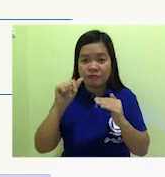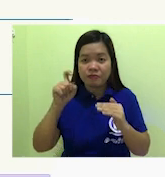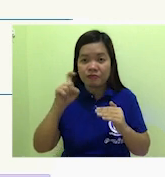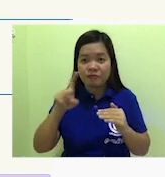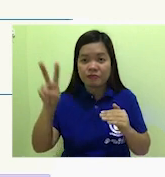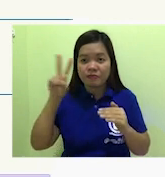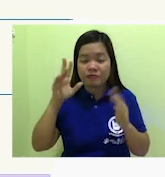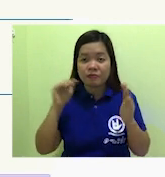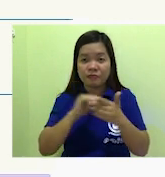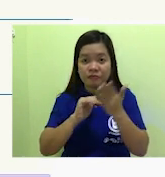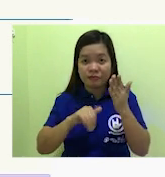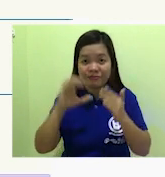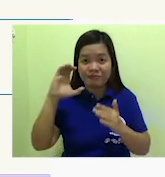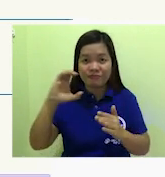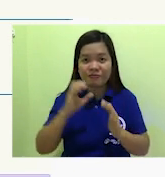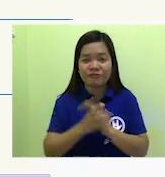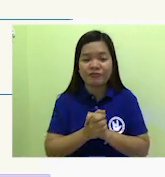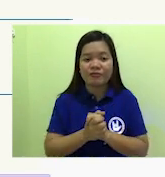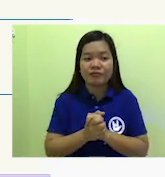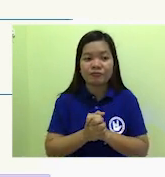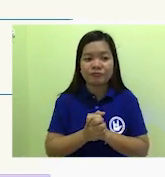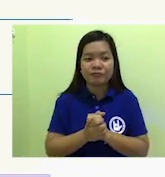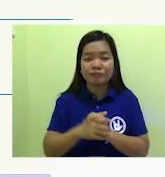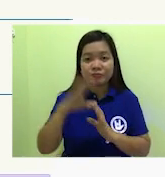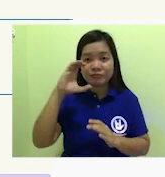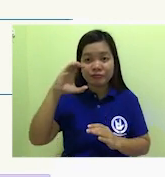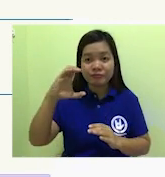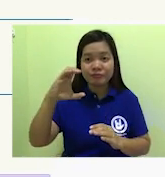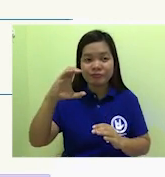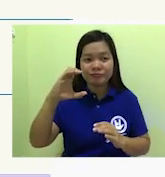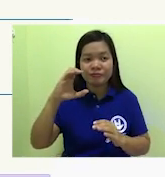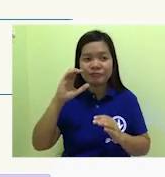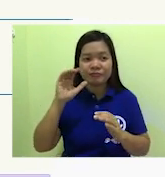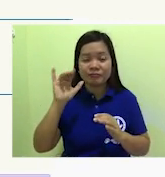y plus bx equals ax squared minus c.